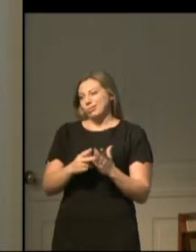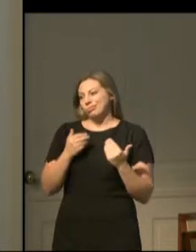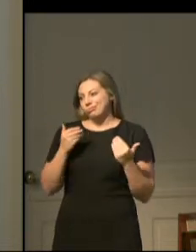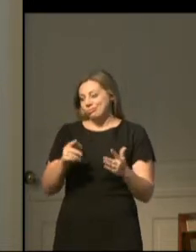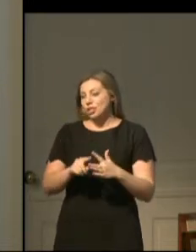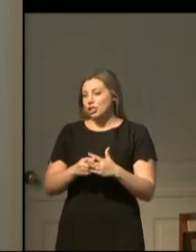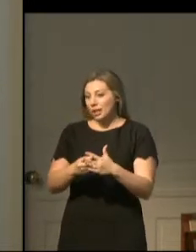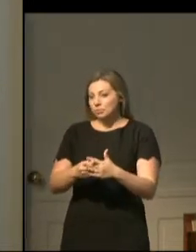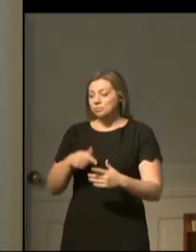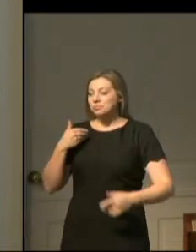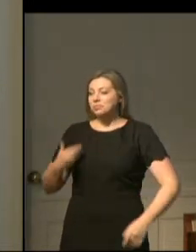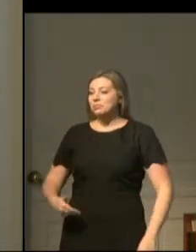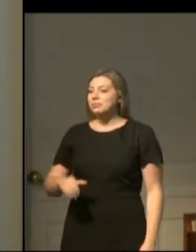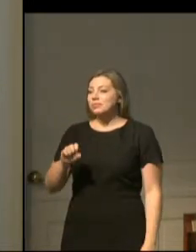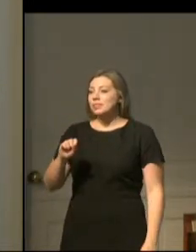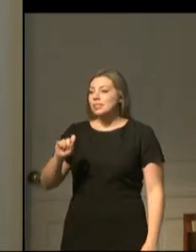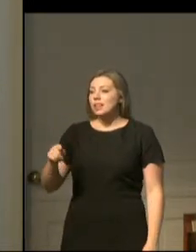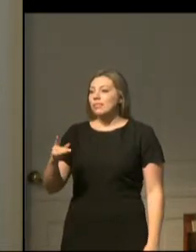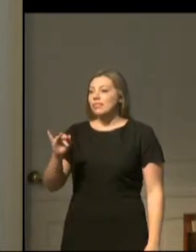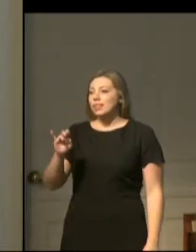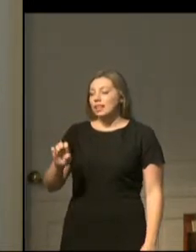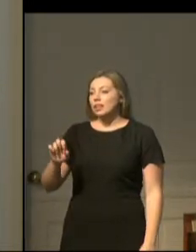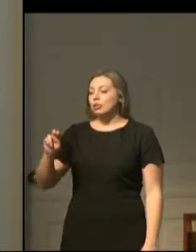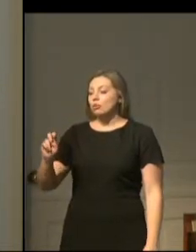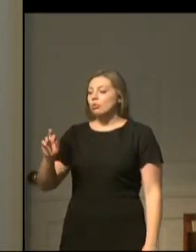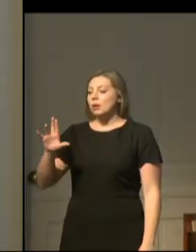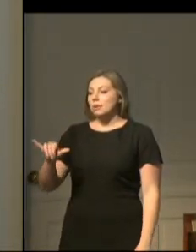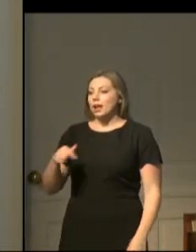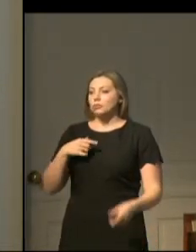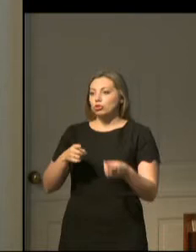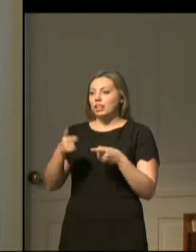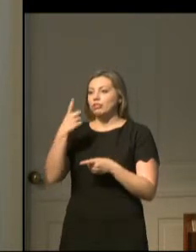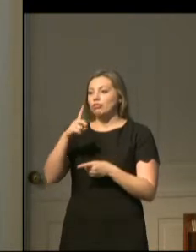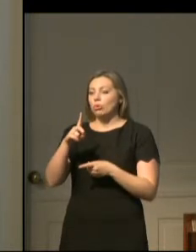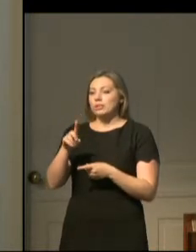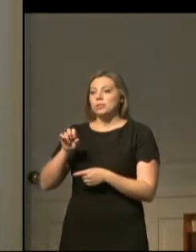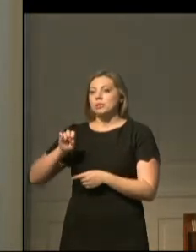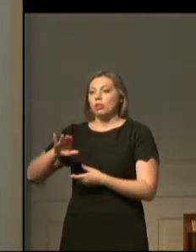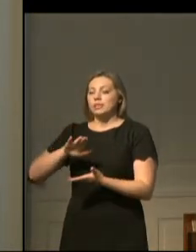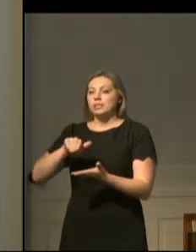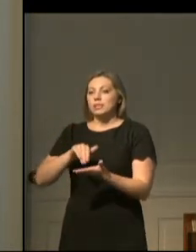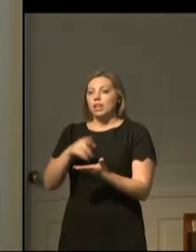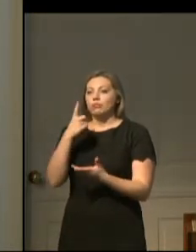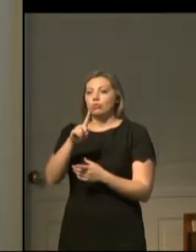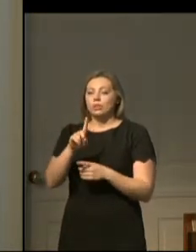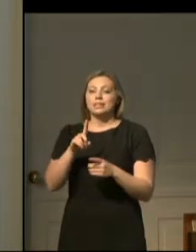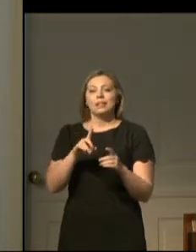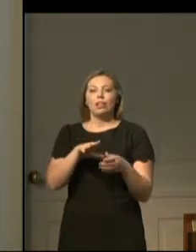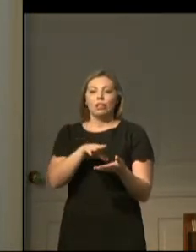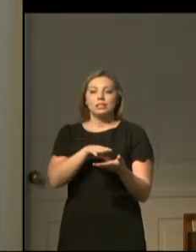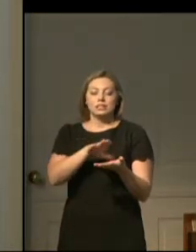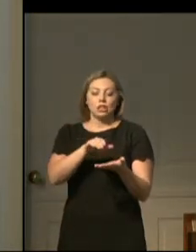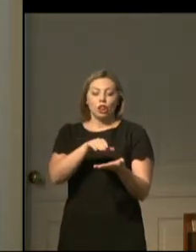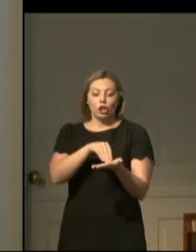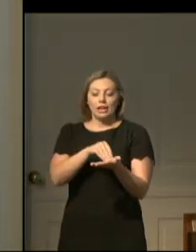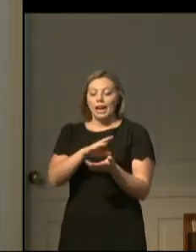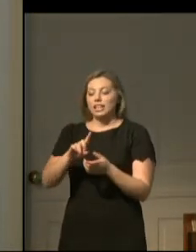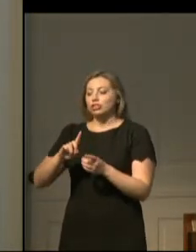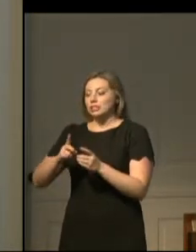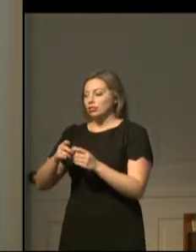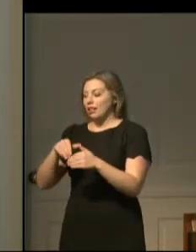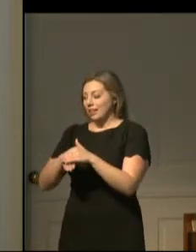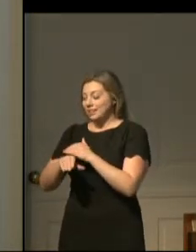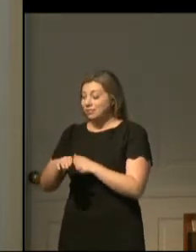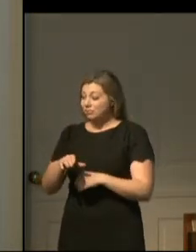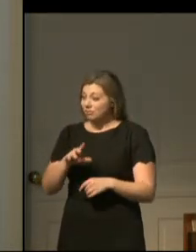I'm Stephanie Norby, and I'm the director of the Smithsonian Center for Learning and Digital Access. That's a central office of education at